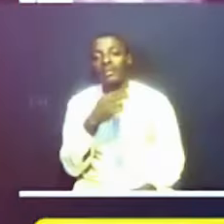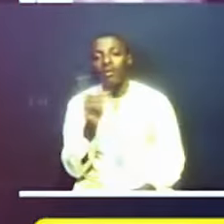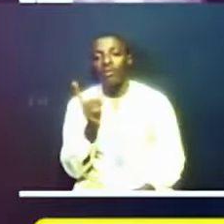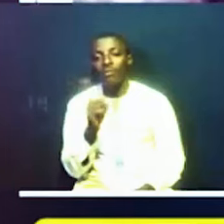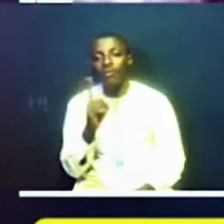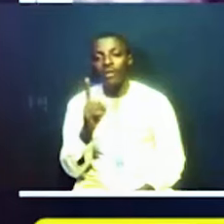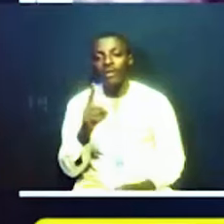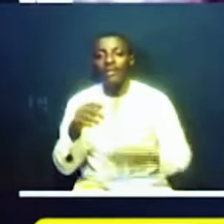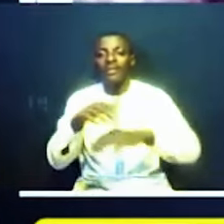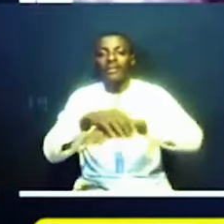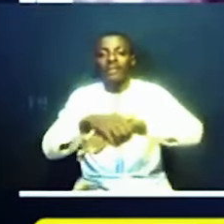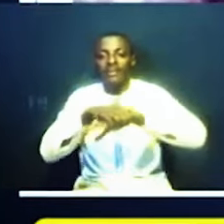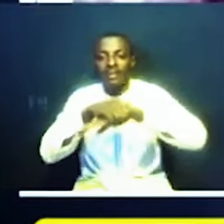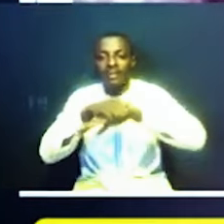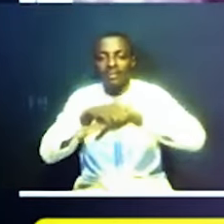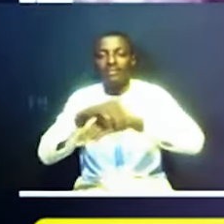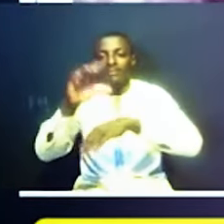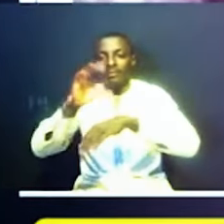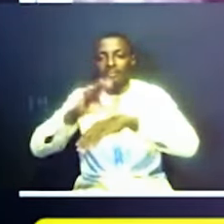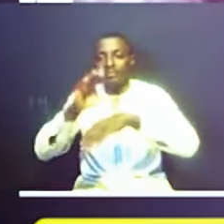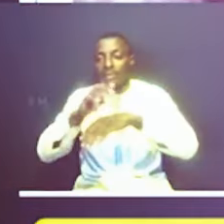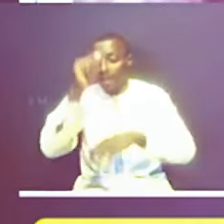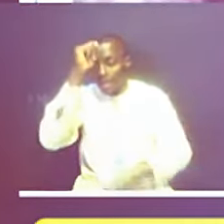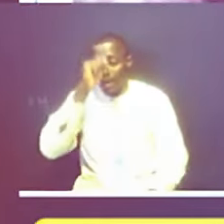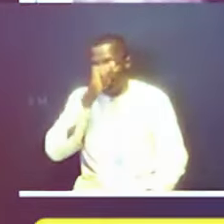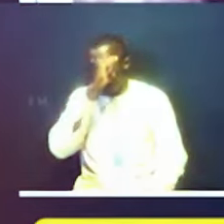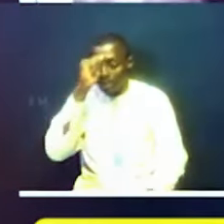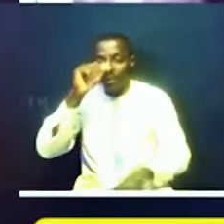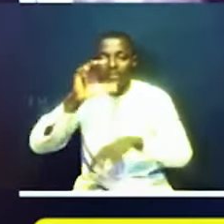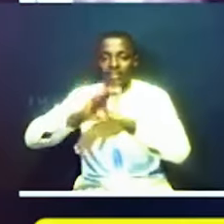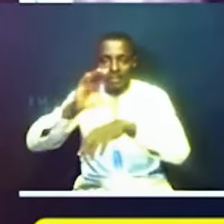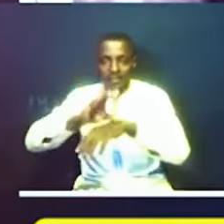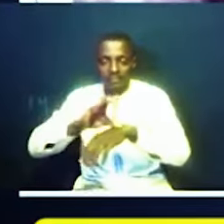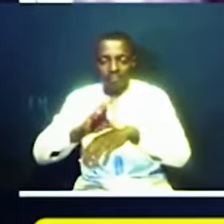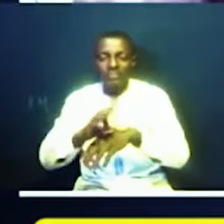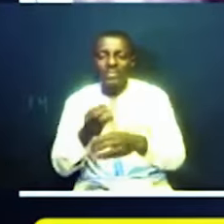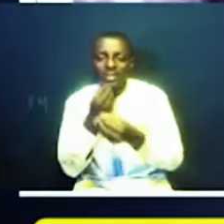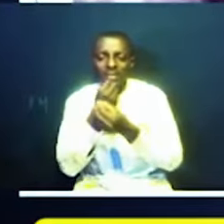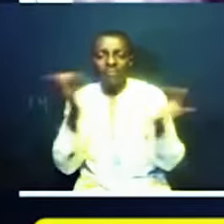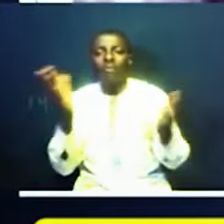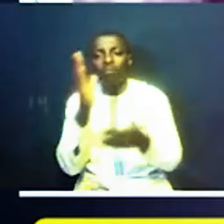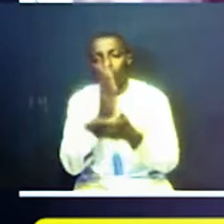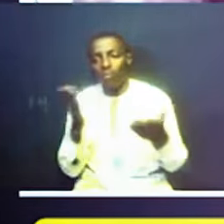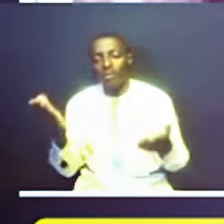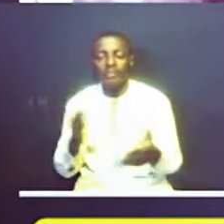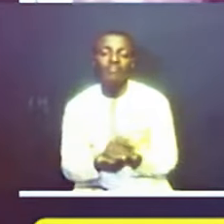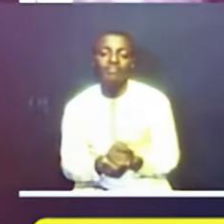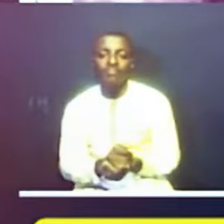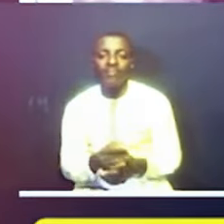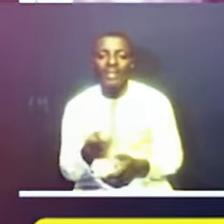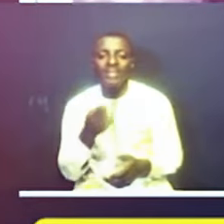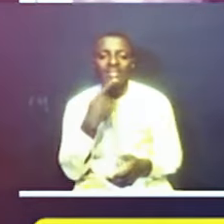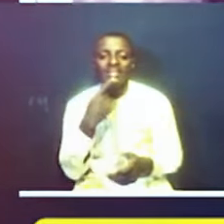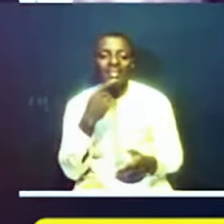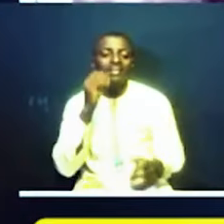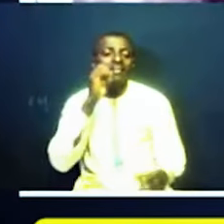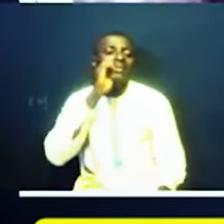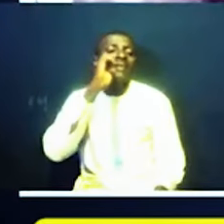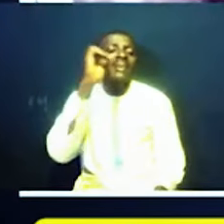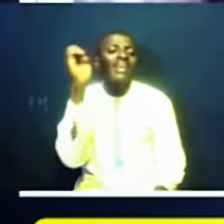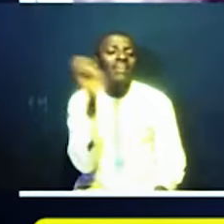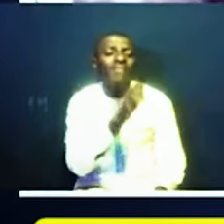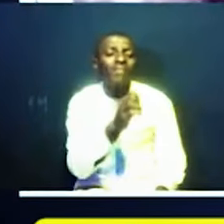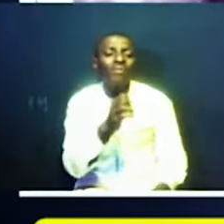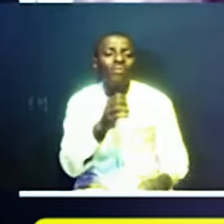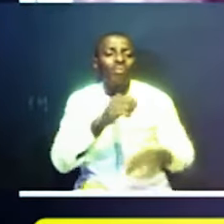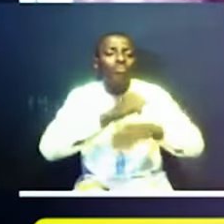ingresi asori nimu pa no ena no di kai we ena bribi okai. Evil is more contagious than good.